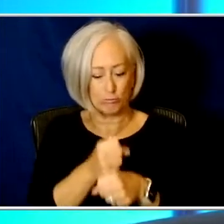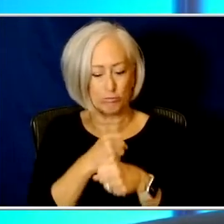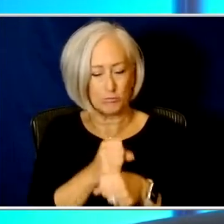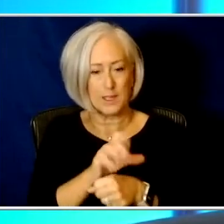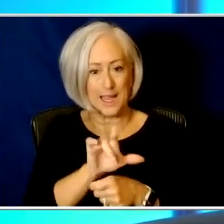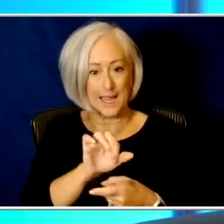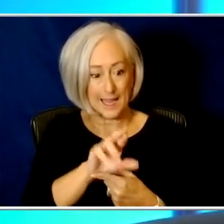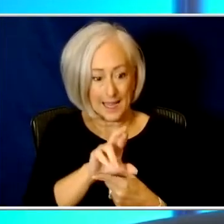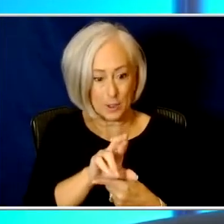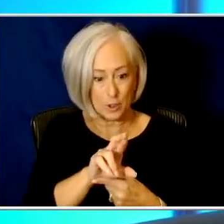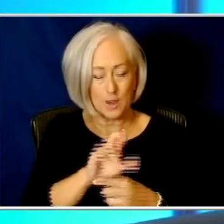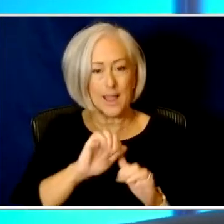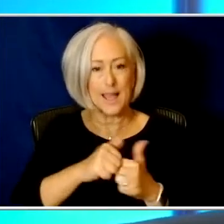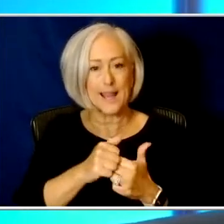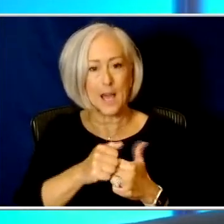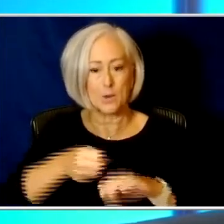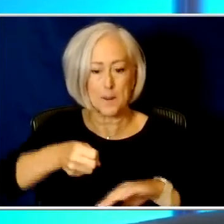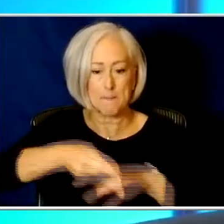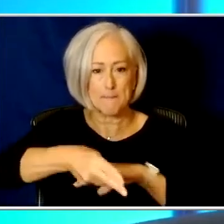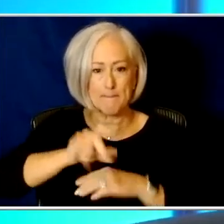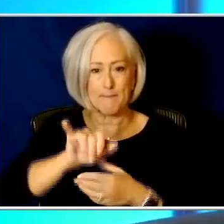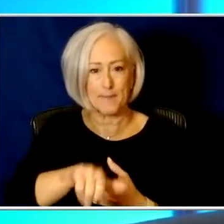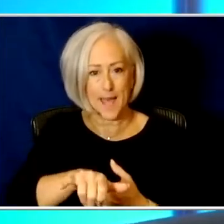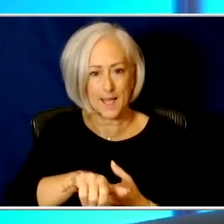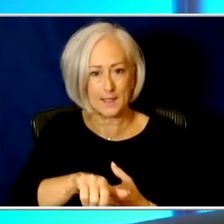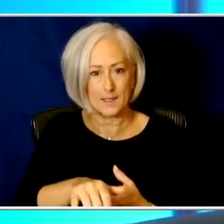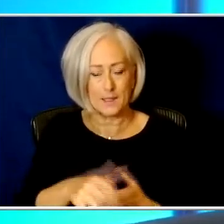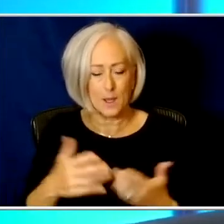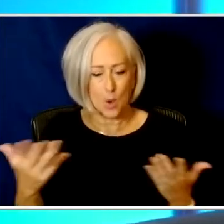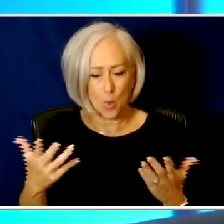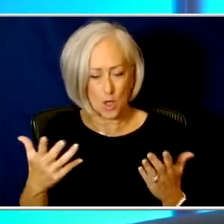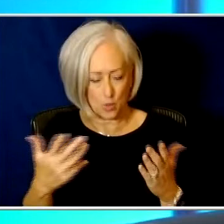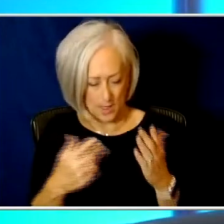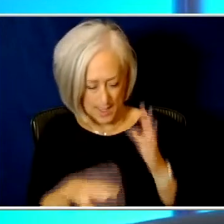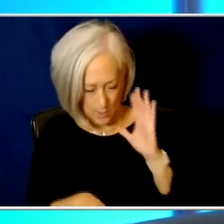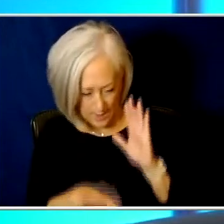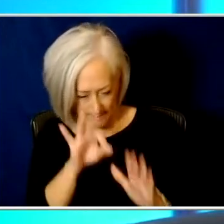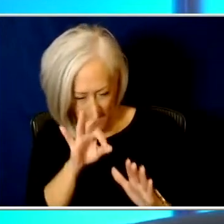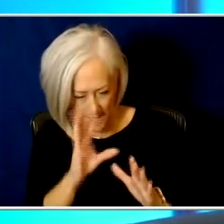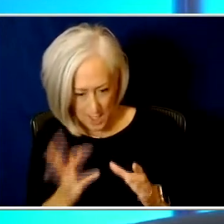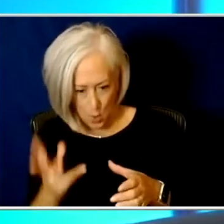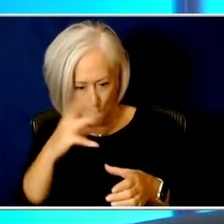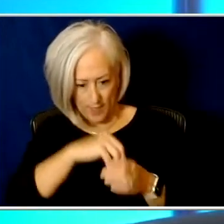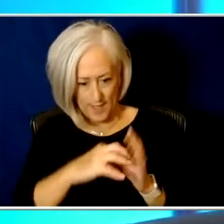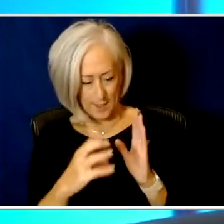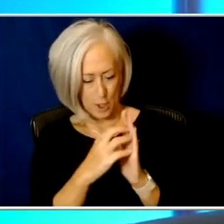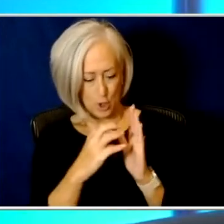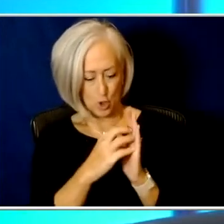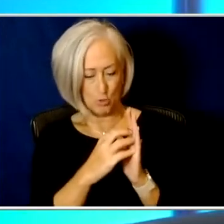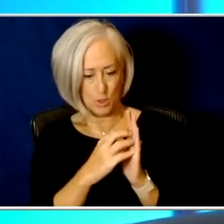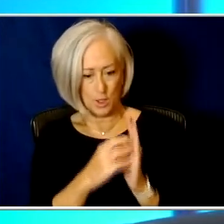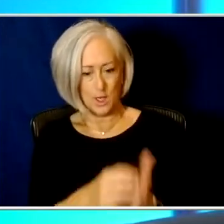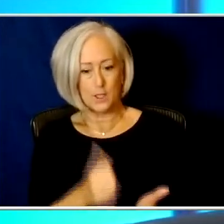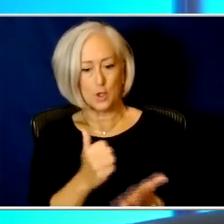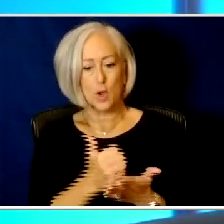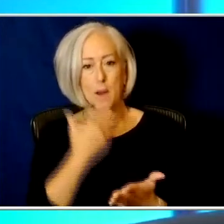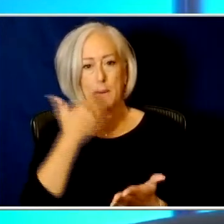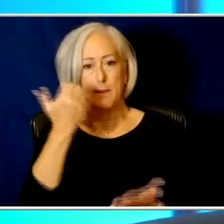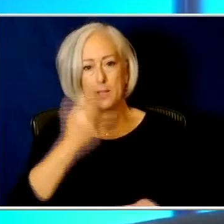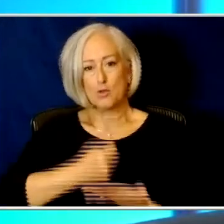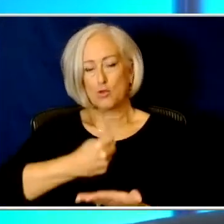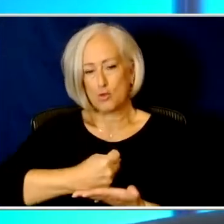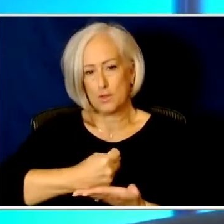genes, and be able to cure them of whatever disease that they have. Cancer is, we always say it's a disease of omics. And